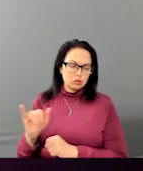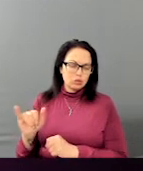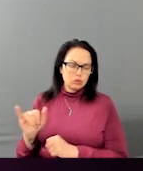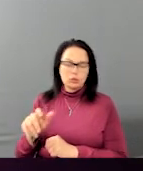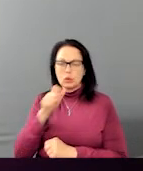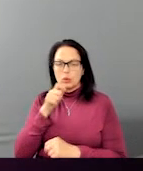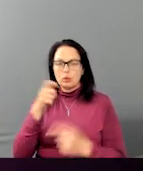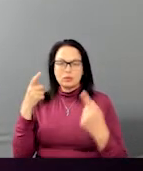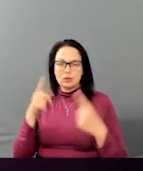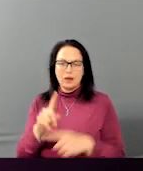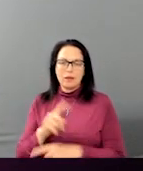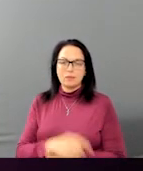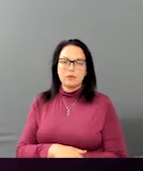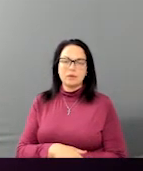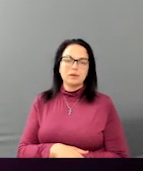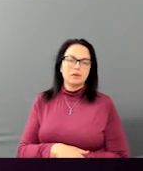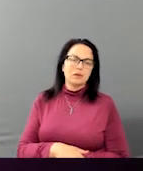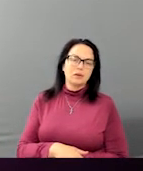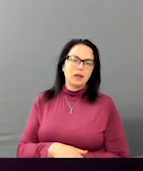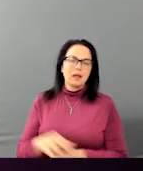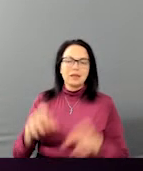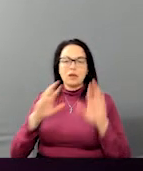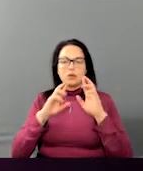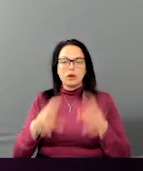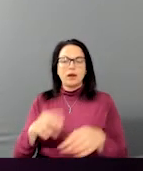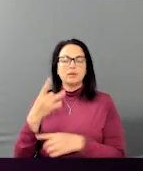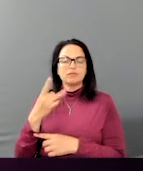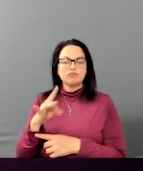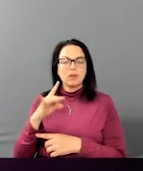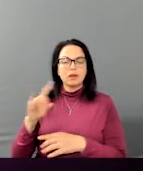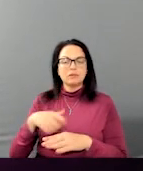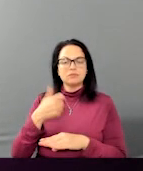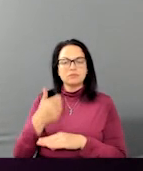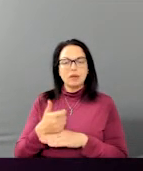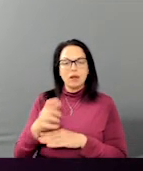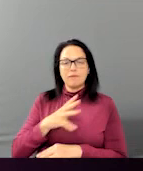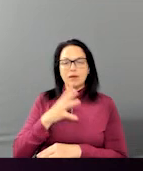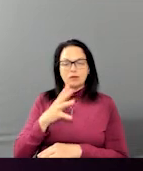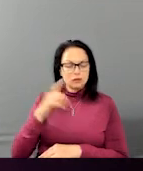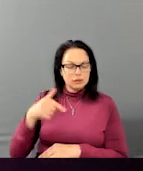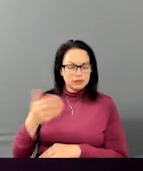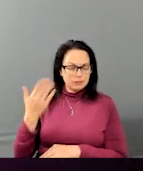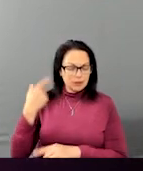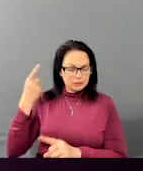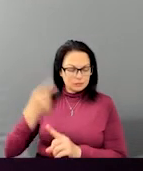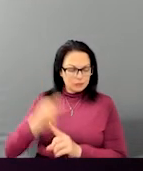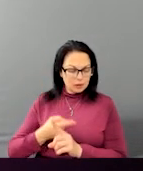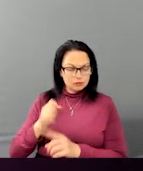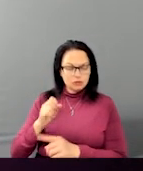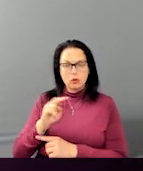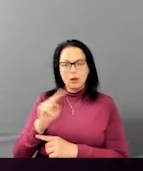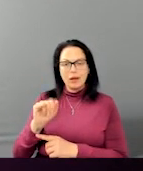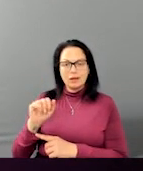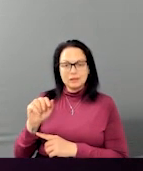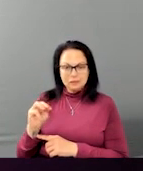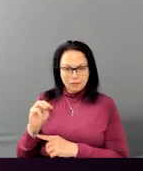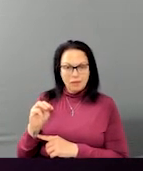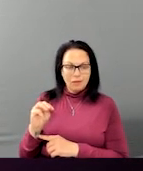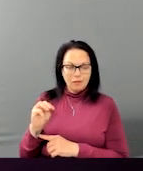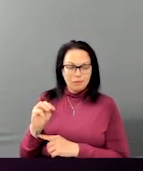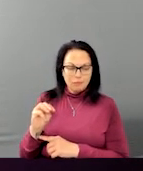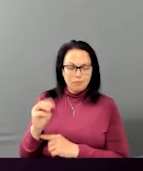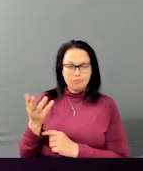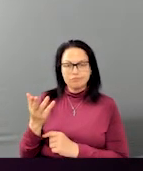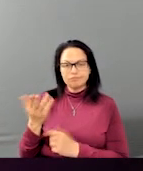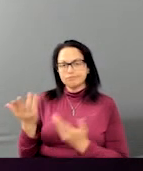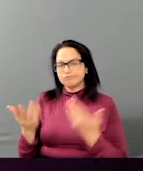happen, right? And then React 18 launched officially this past month. So Enzyme is basically end